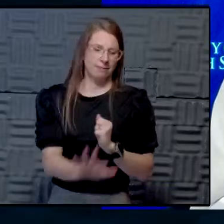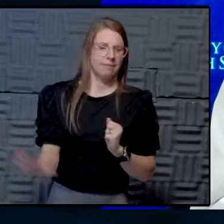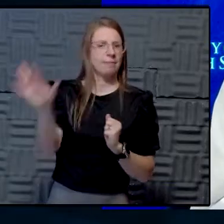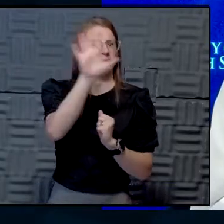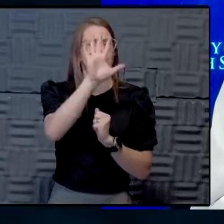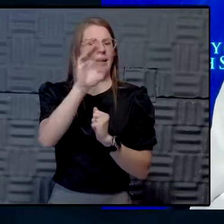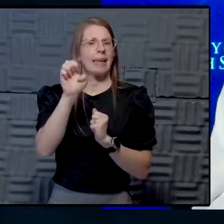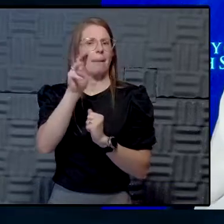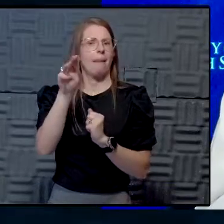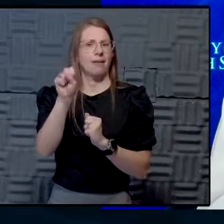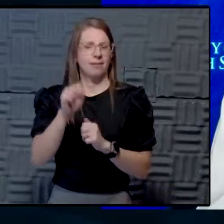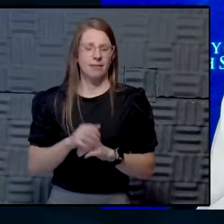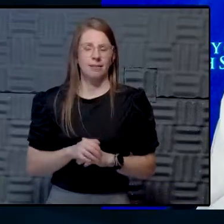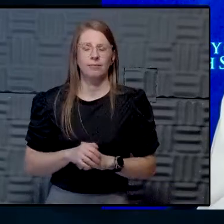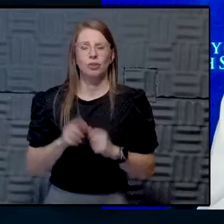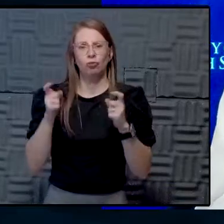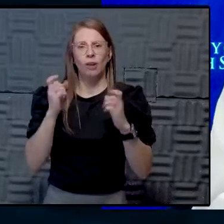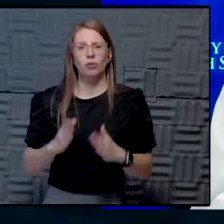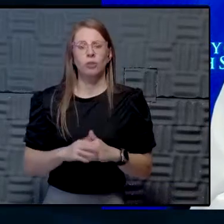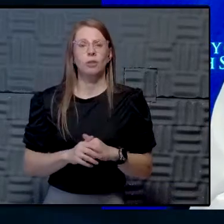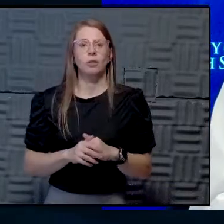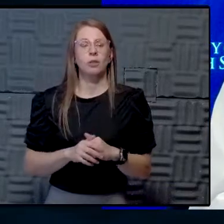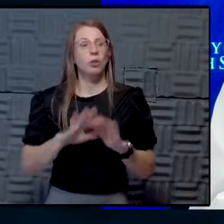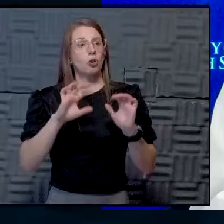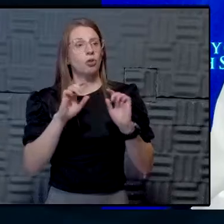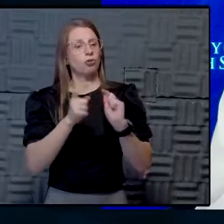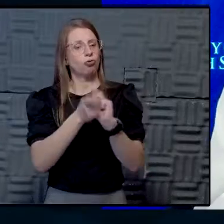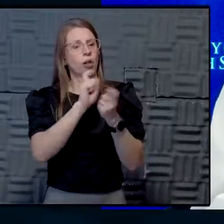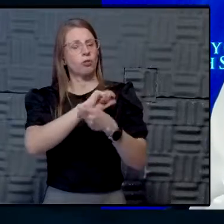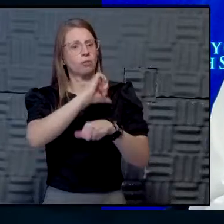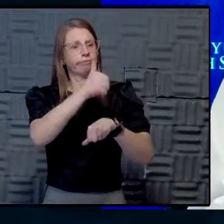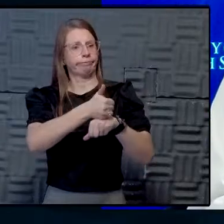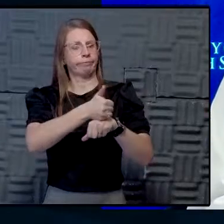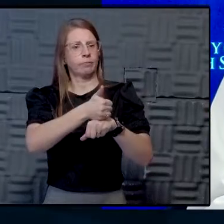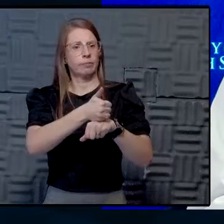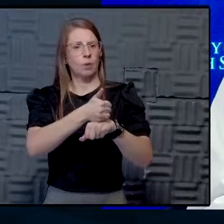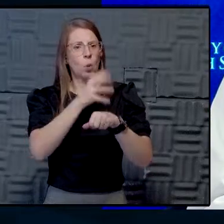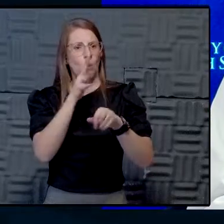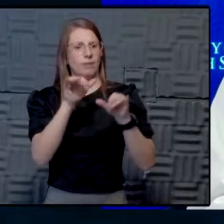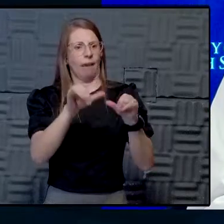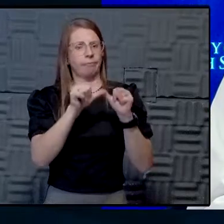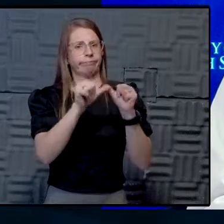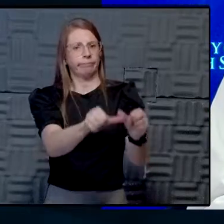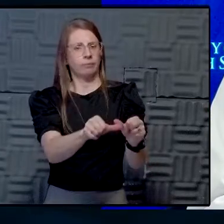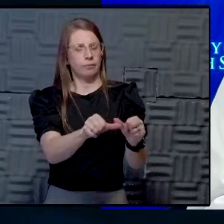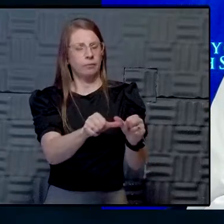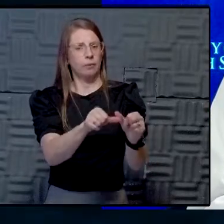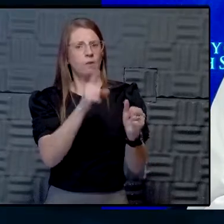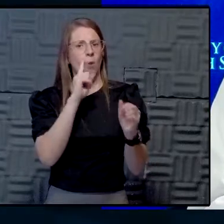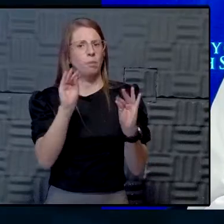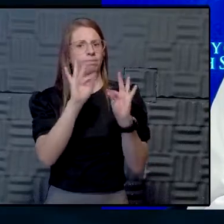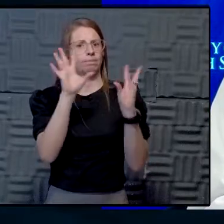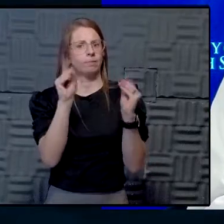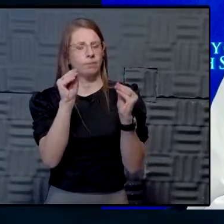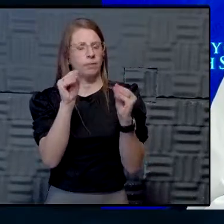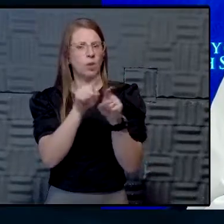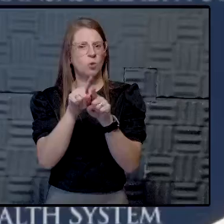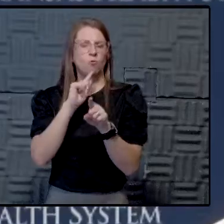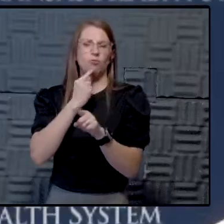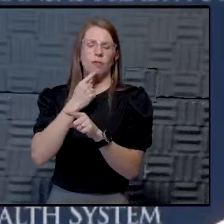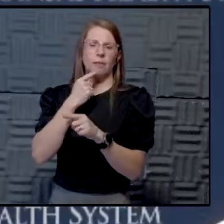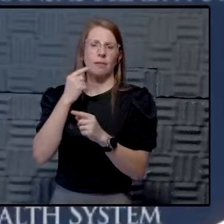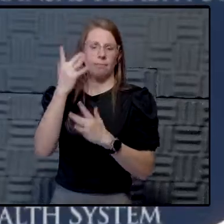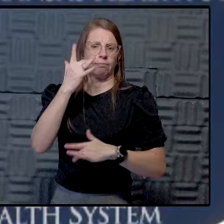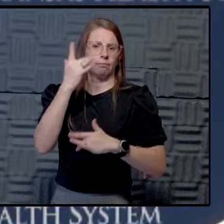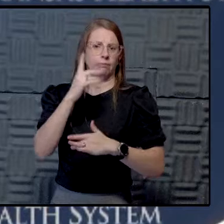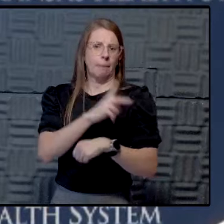And so what changes did you guys put into place, do you think, are going to stay with EMS services around and the transport of critically ill patients? So